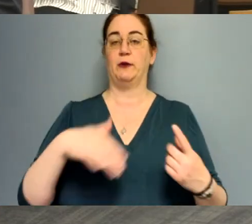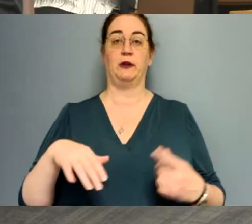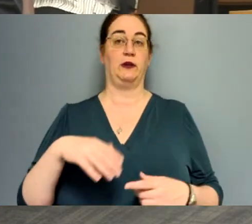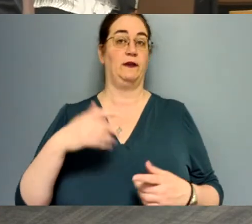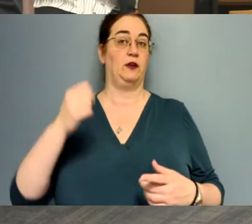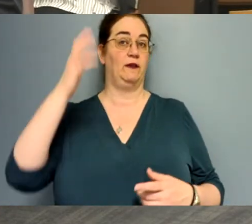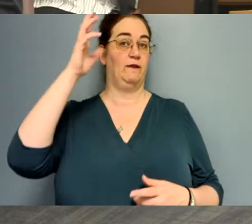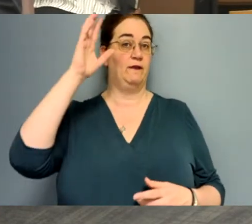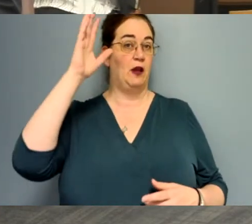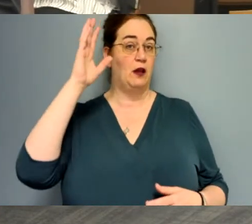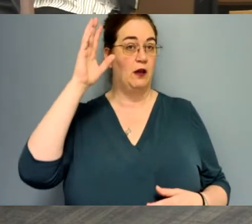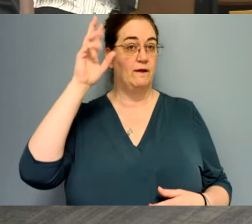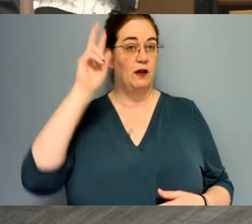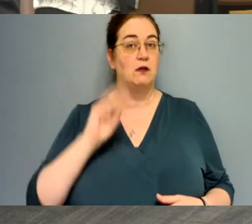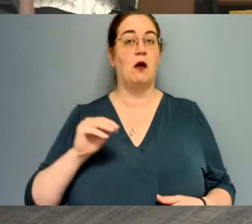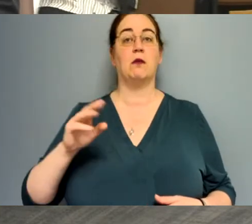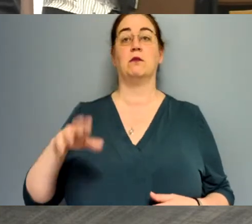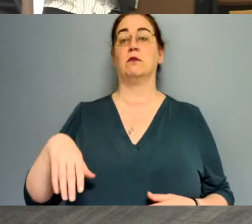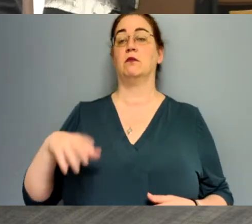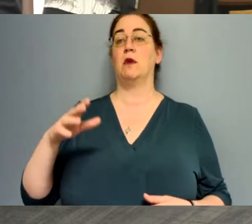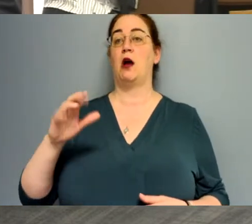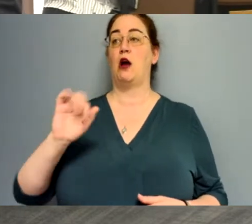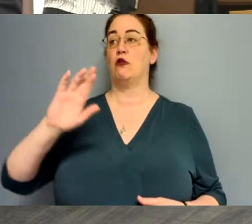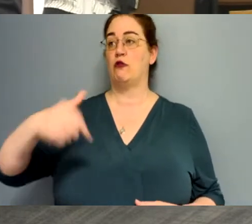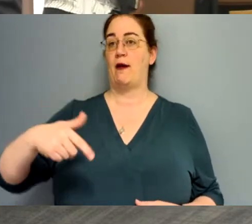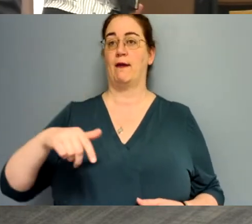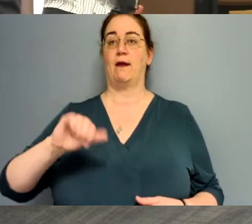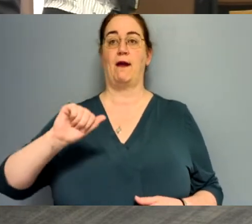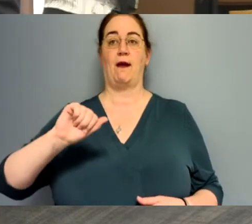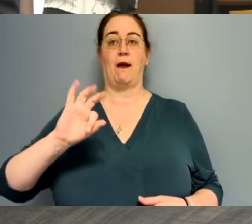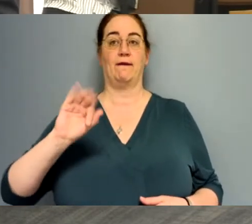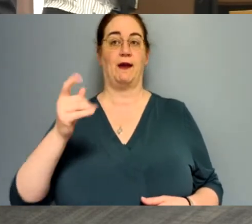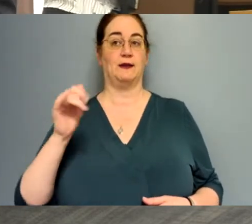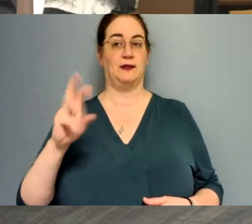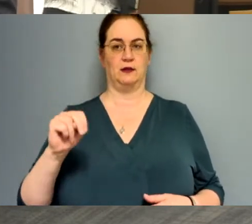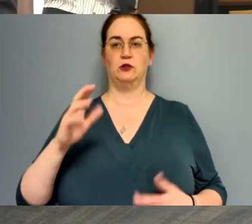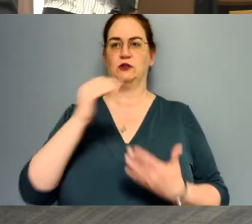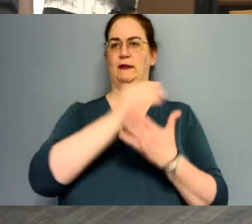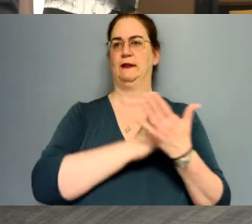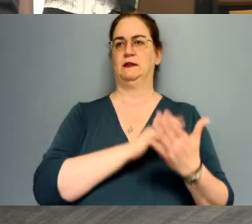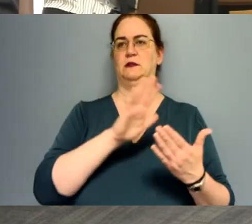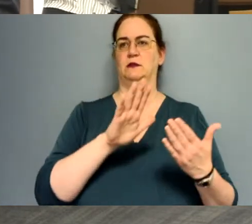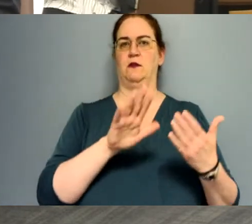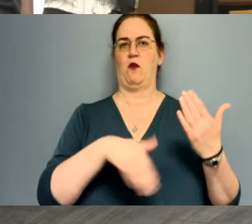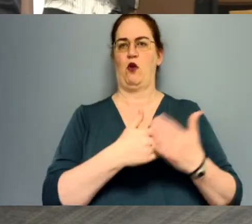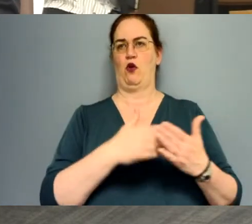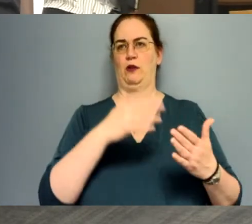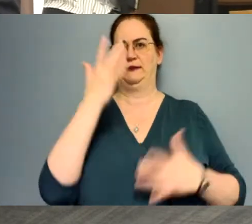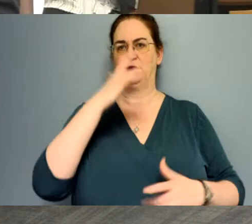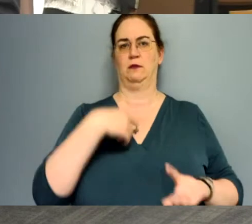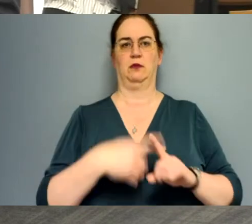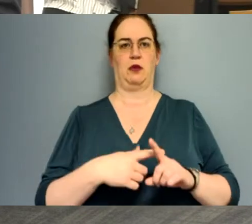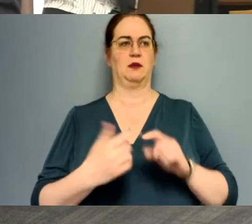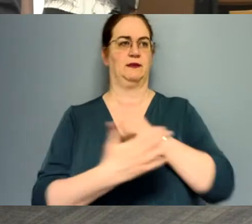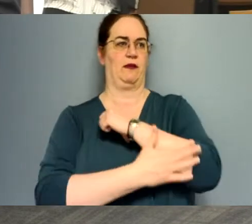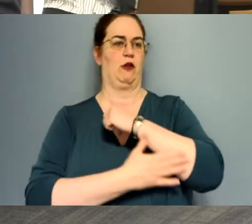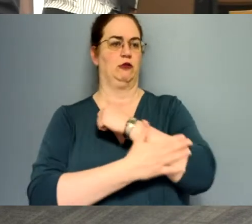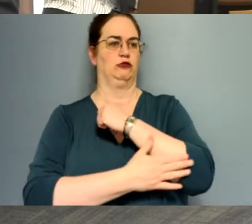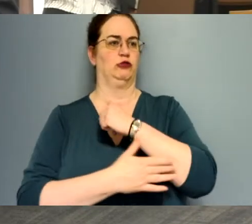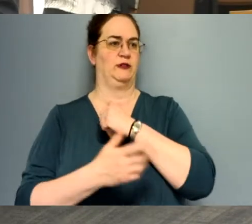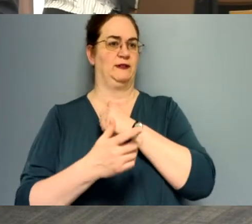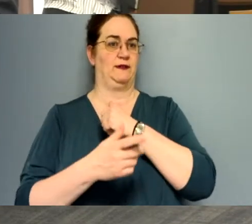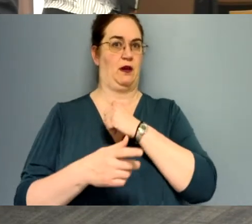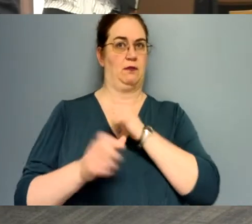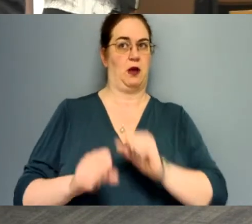or Iraq and Afghanistan. So there is a list on our website of all these presumptive illnesses, as well as the countries that you may have served